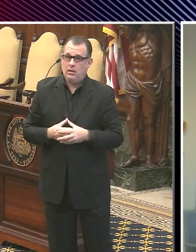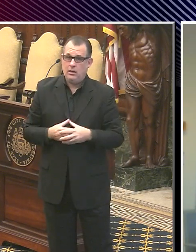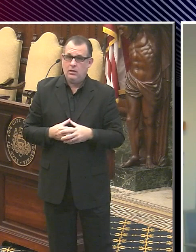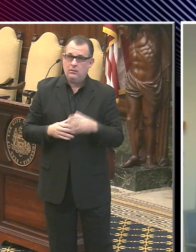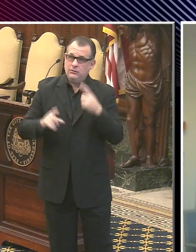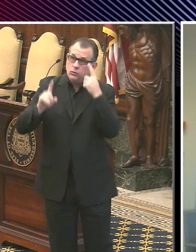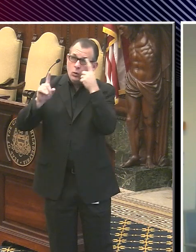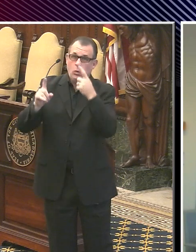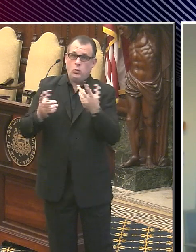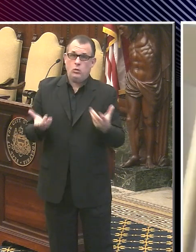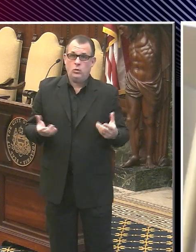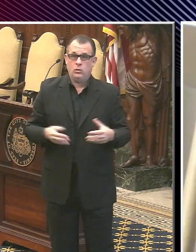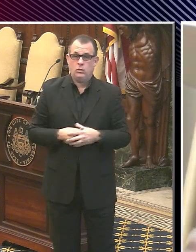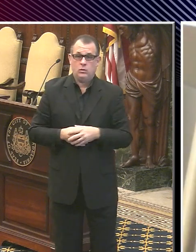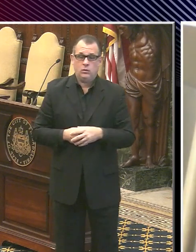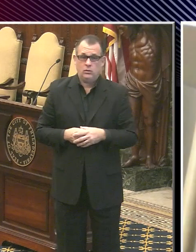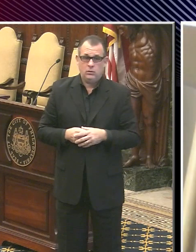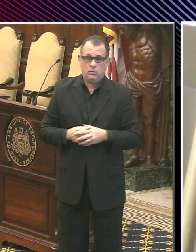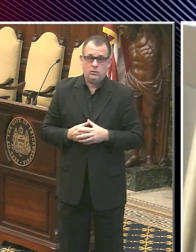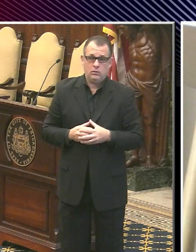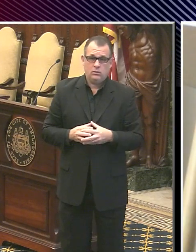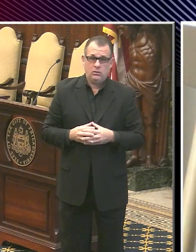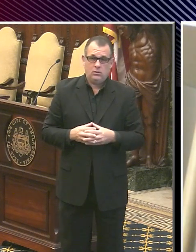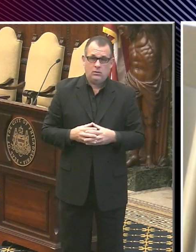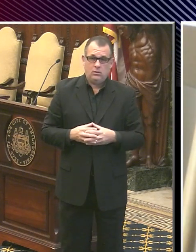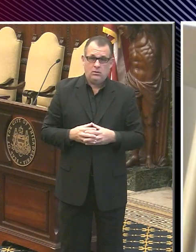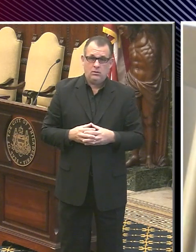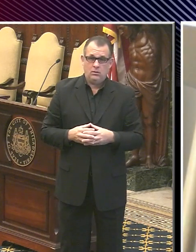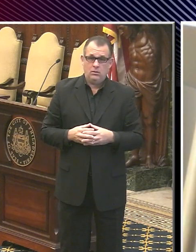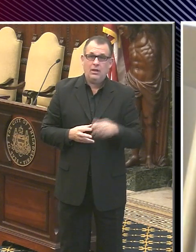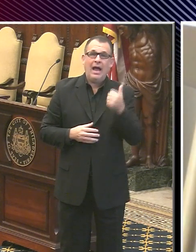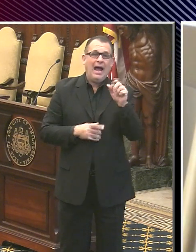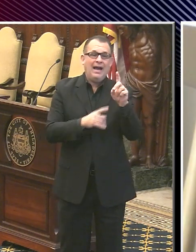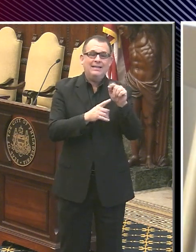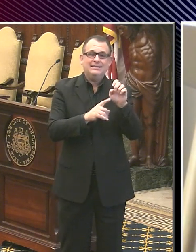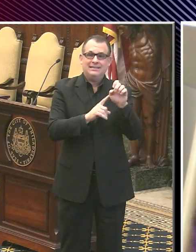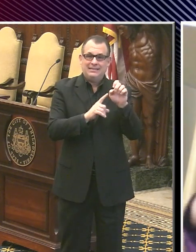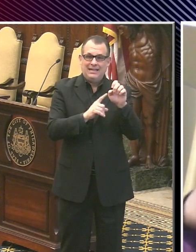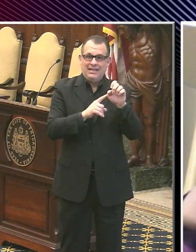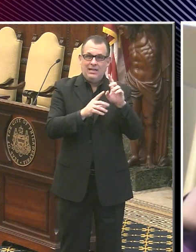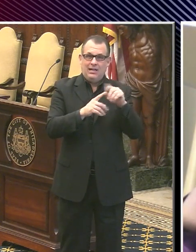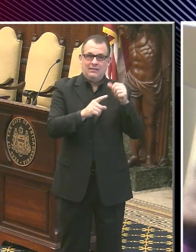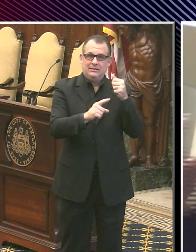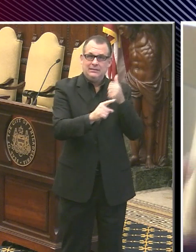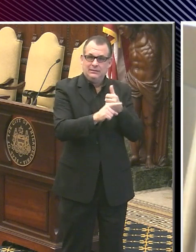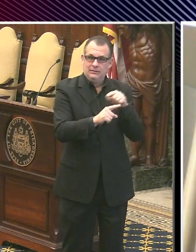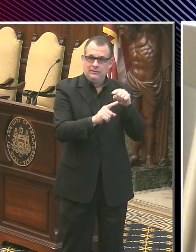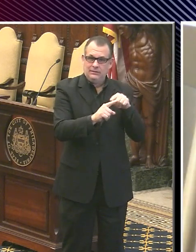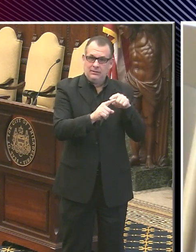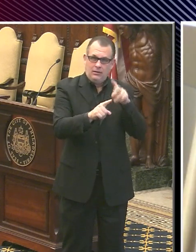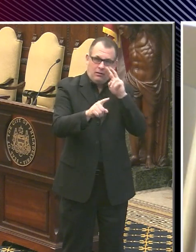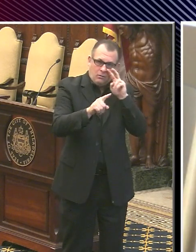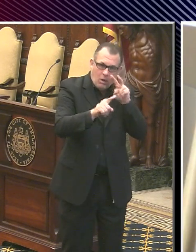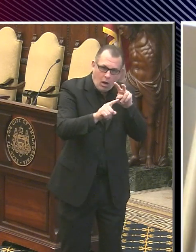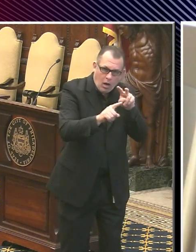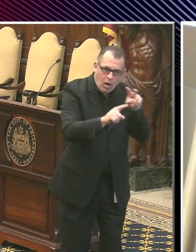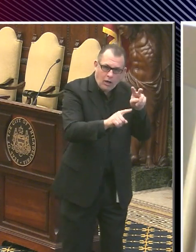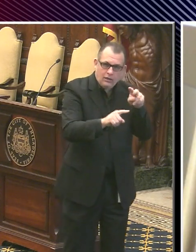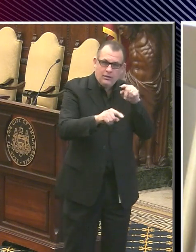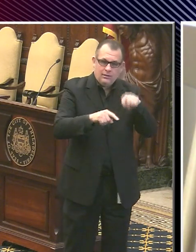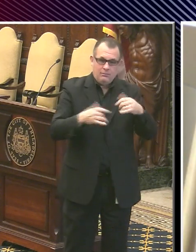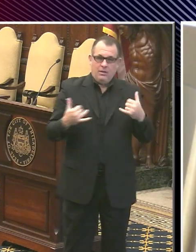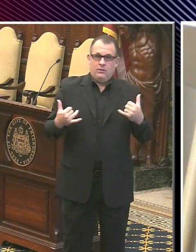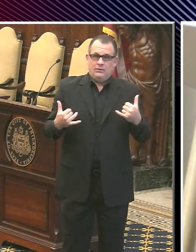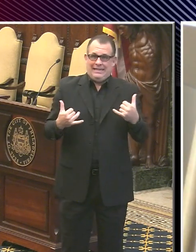watch. And is there any date that you have given yourself to say, okay, by this particular